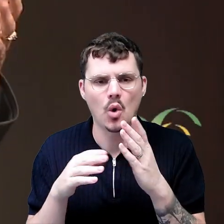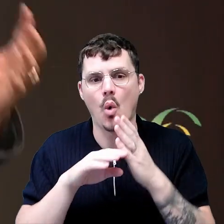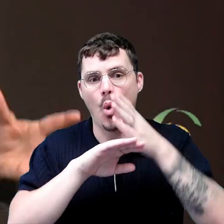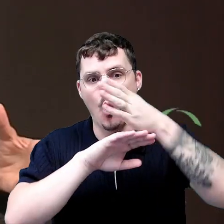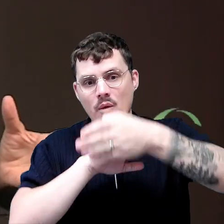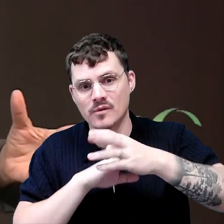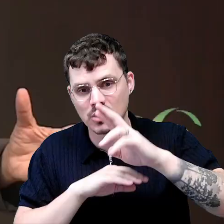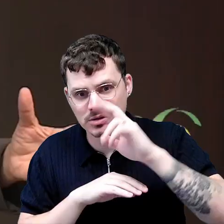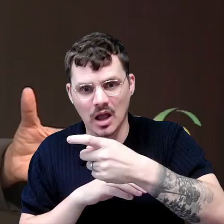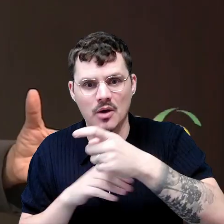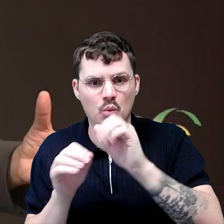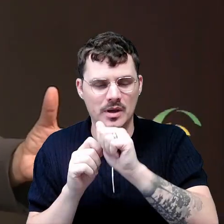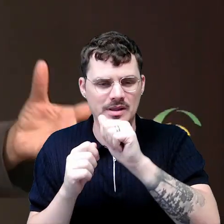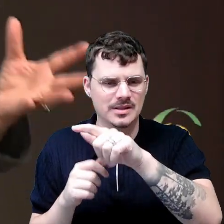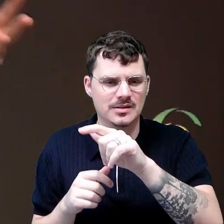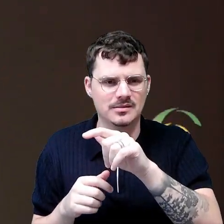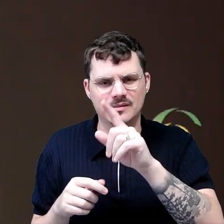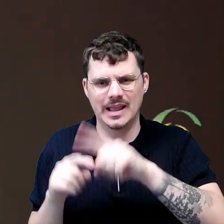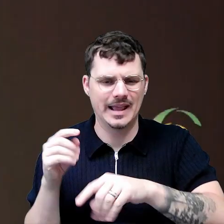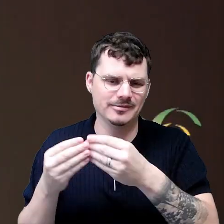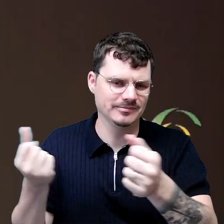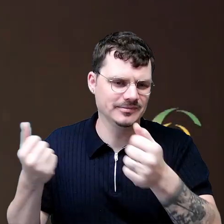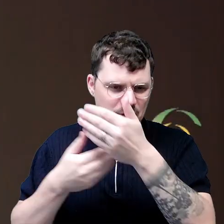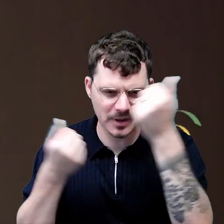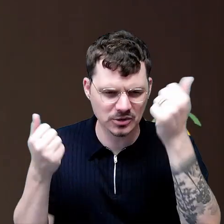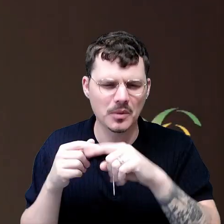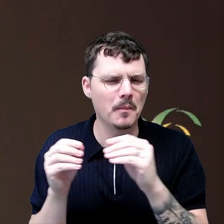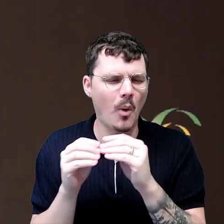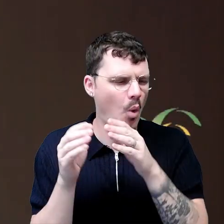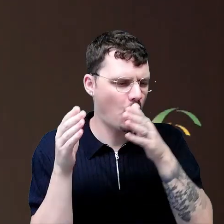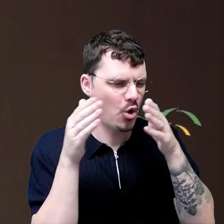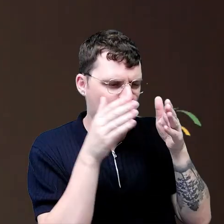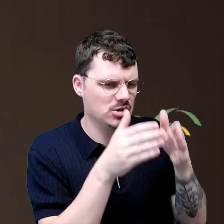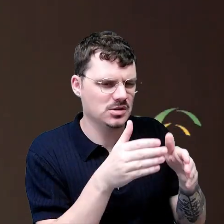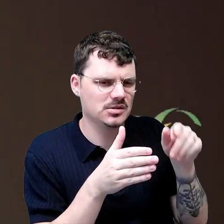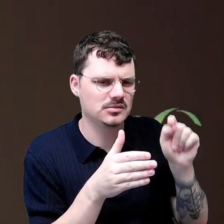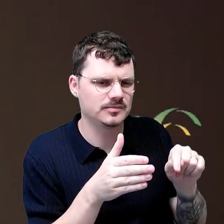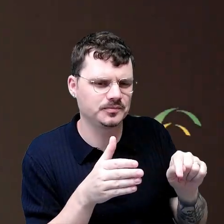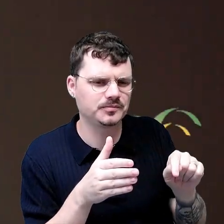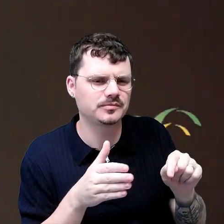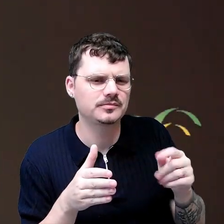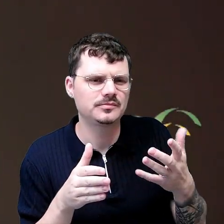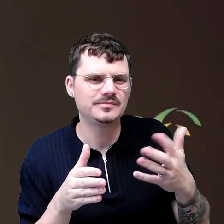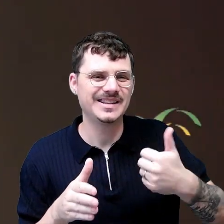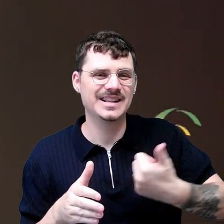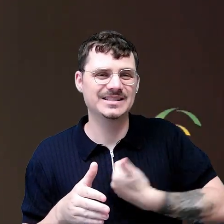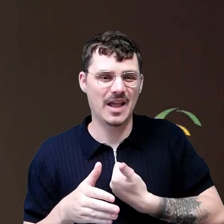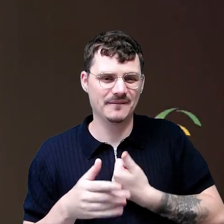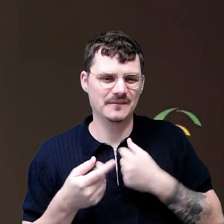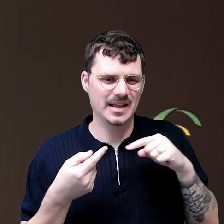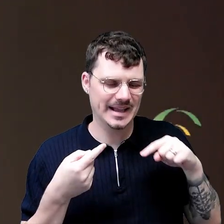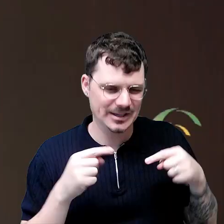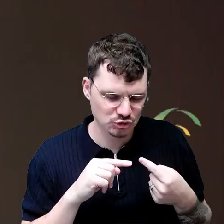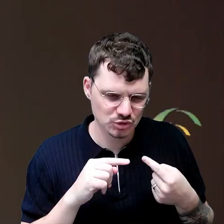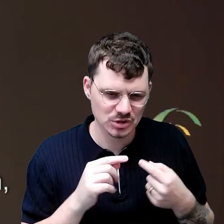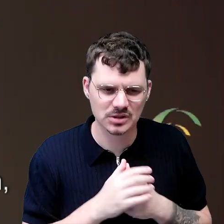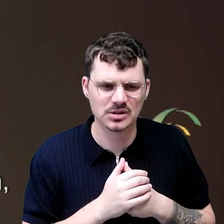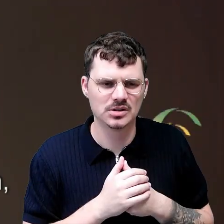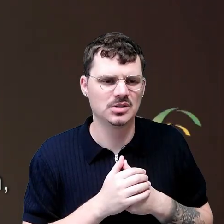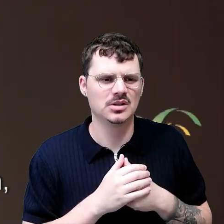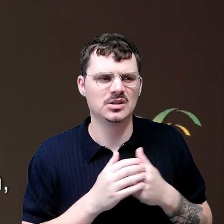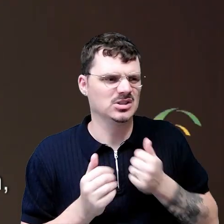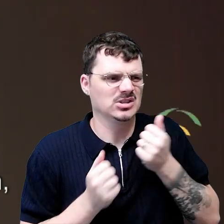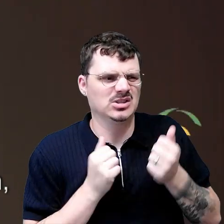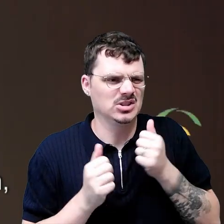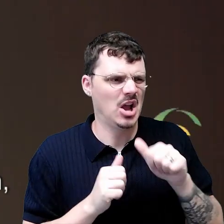overdiagnosis of irreversible dementia, but back over into talking about self-injury, aggression